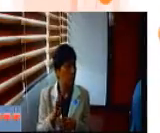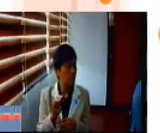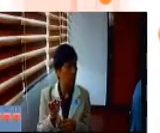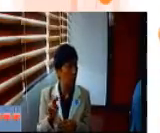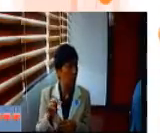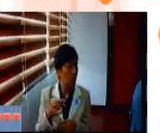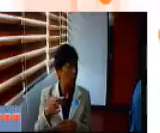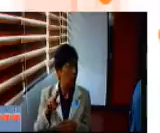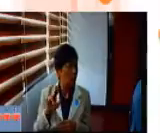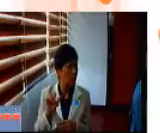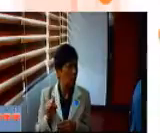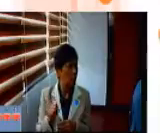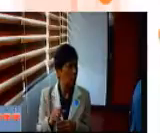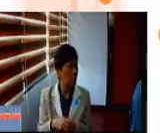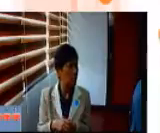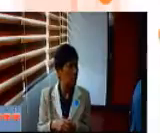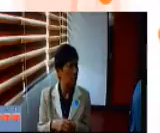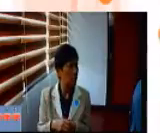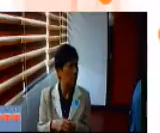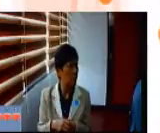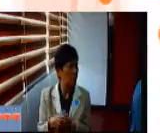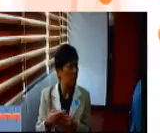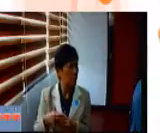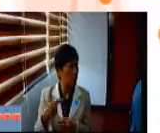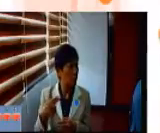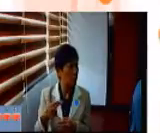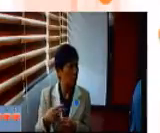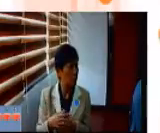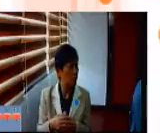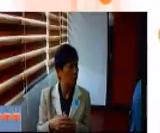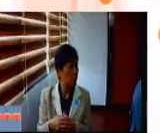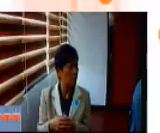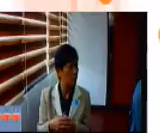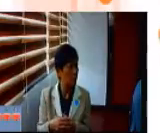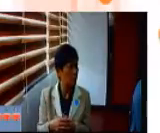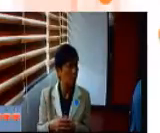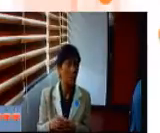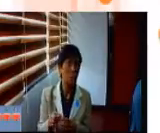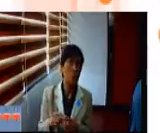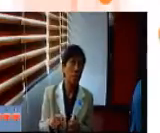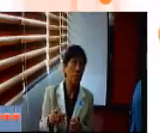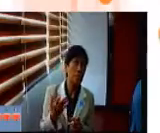Puro bycatch na ang alando. Although this one, we needed to stretch pa the study, but